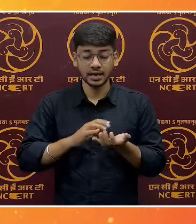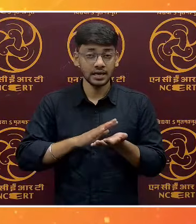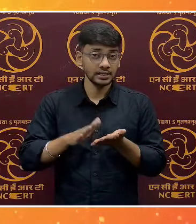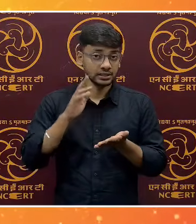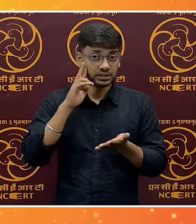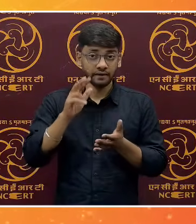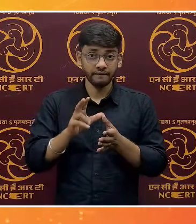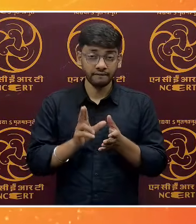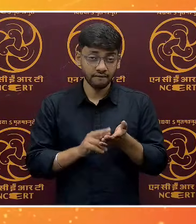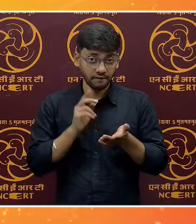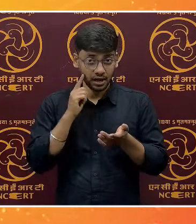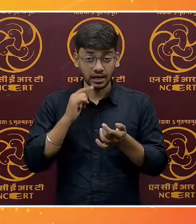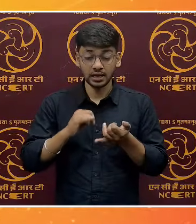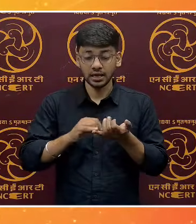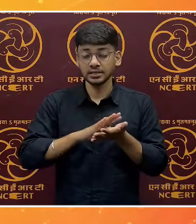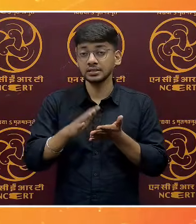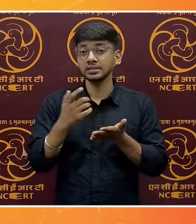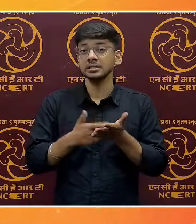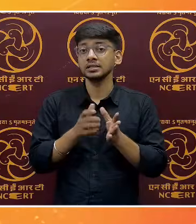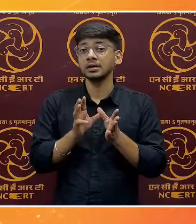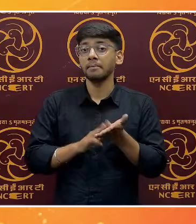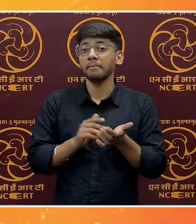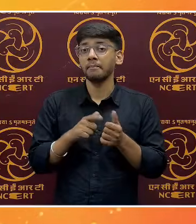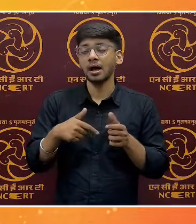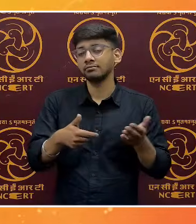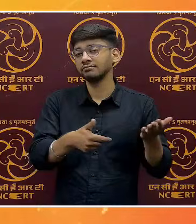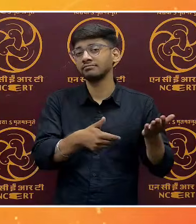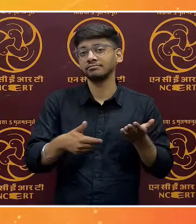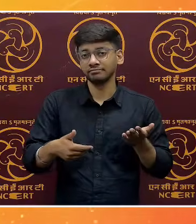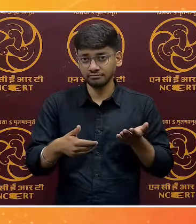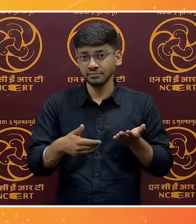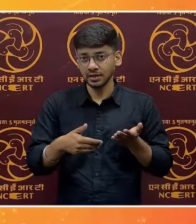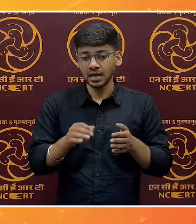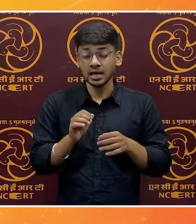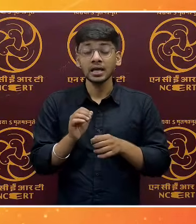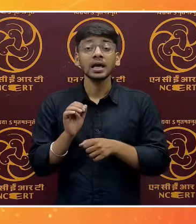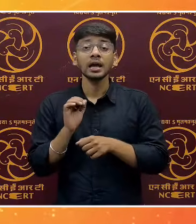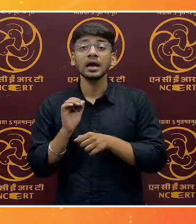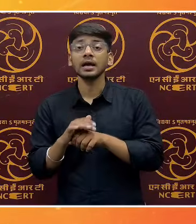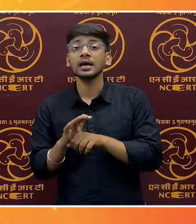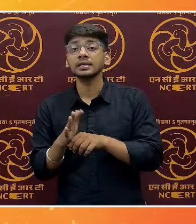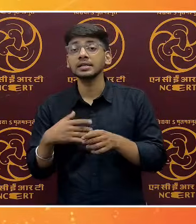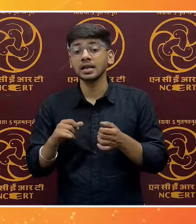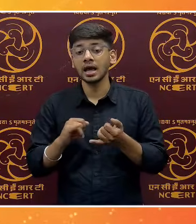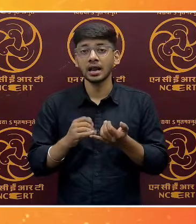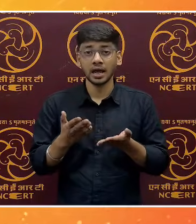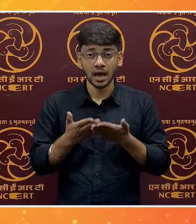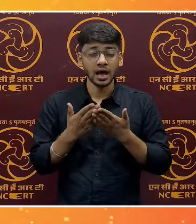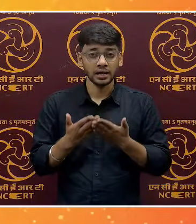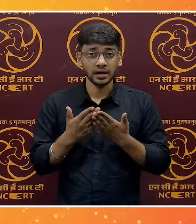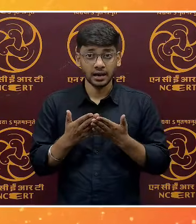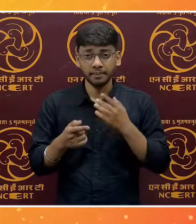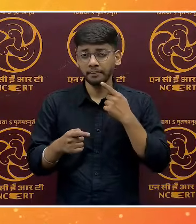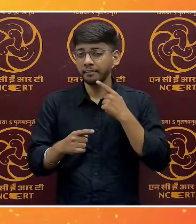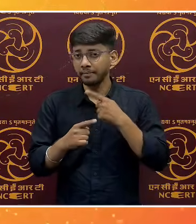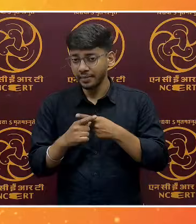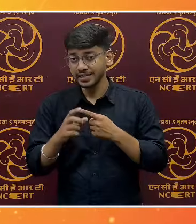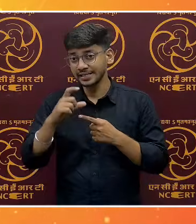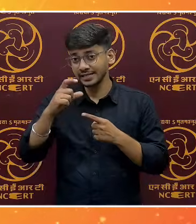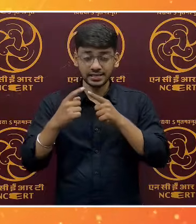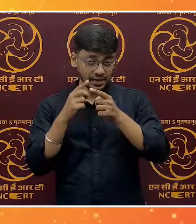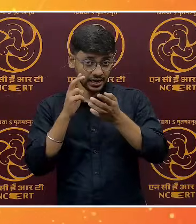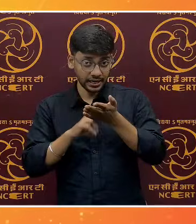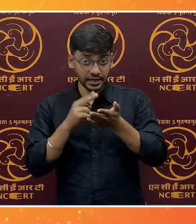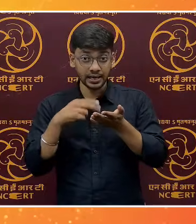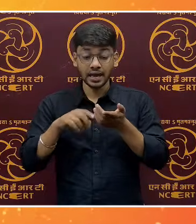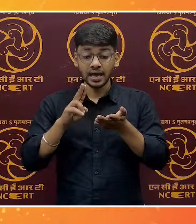Sharma. Ma'am, a very warm welcome. Ma'am is a consultant academic from CIET NCERT New Delhi